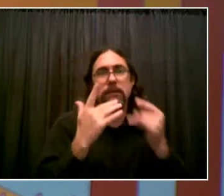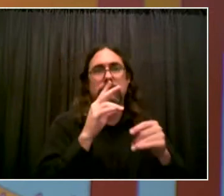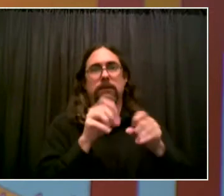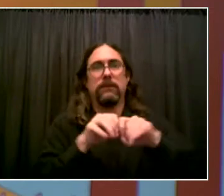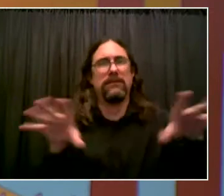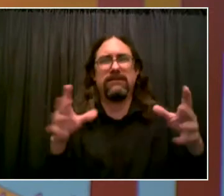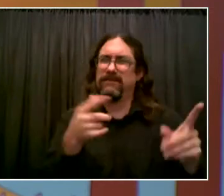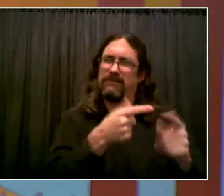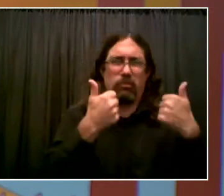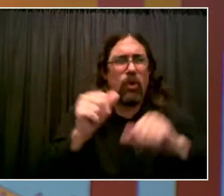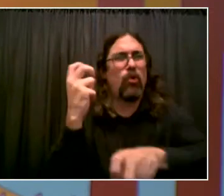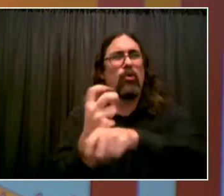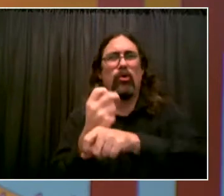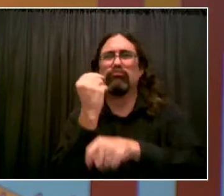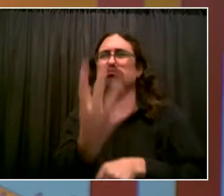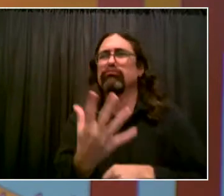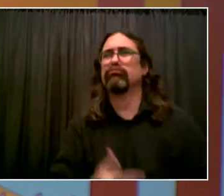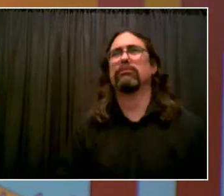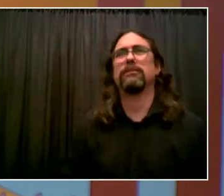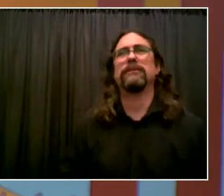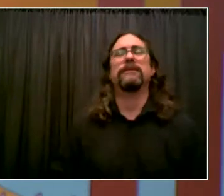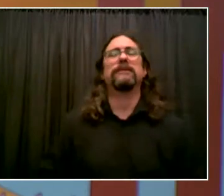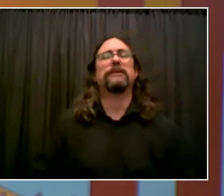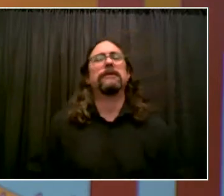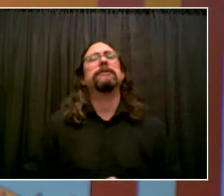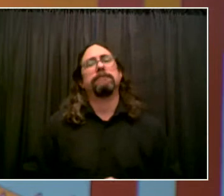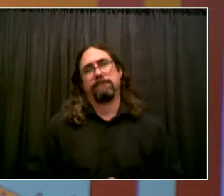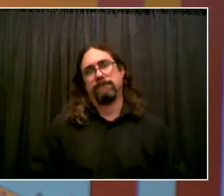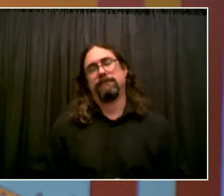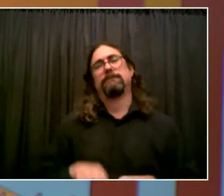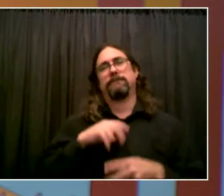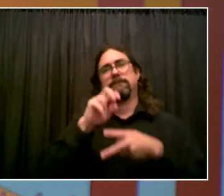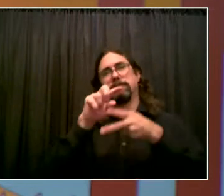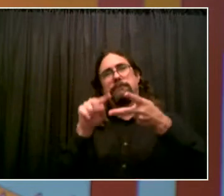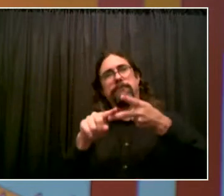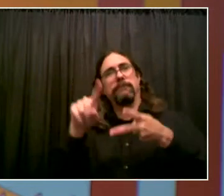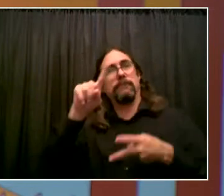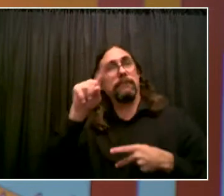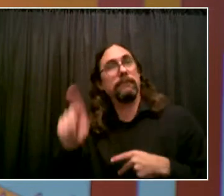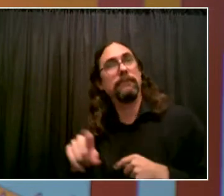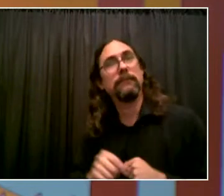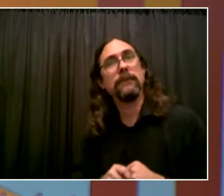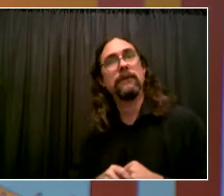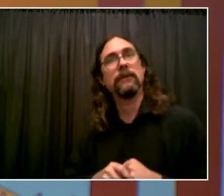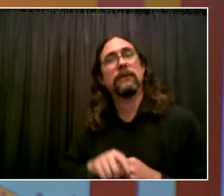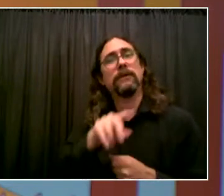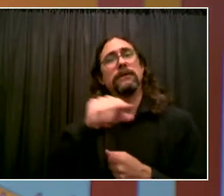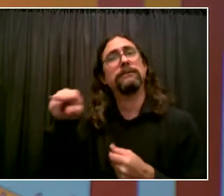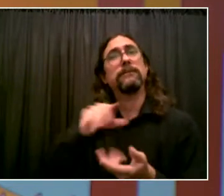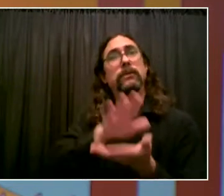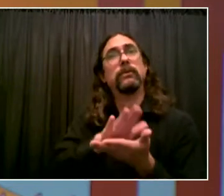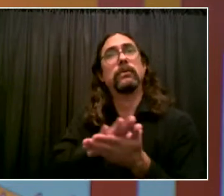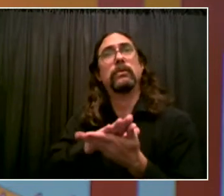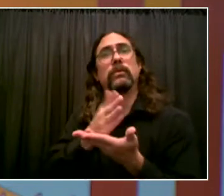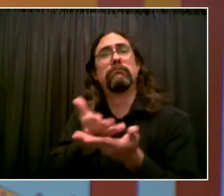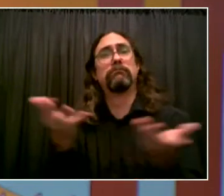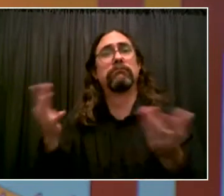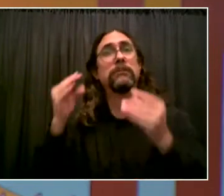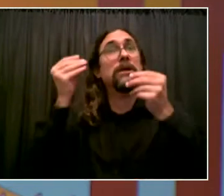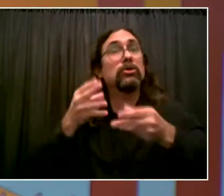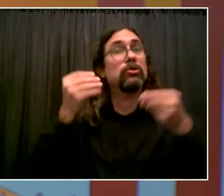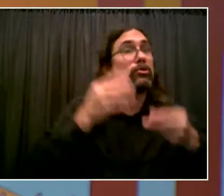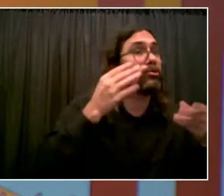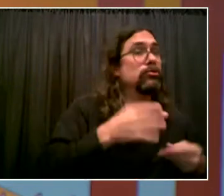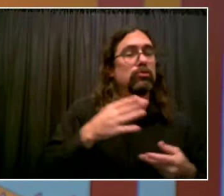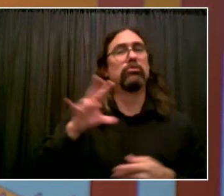beyond the 74%, and if you know how many people have sought medical and religious exemptions. The reason this